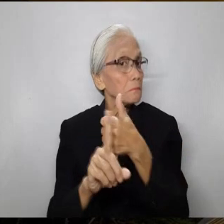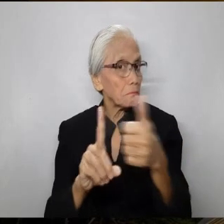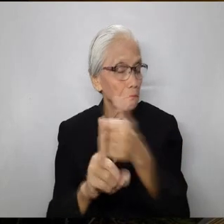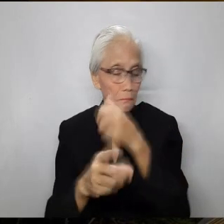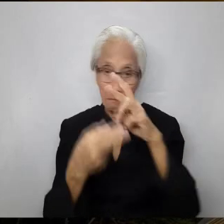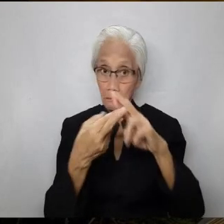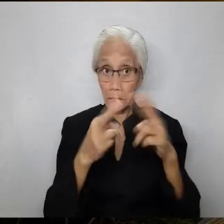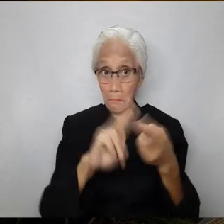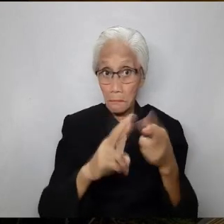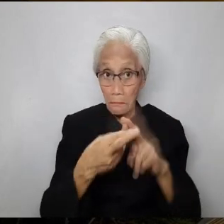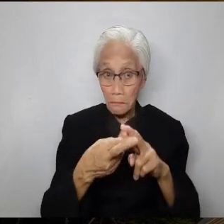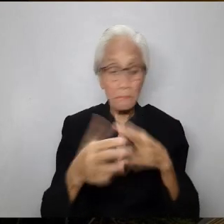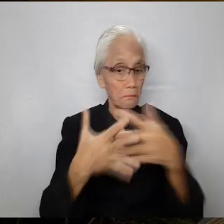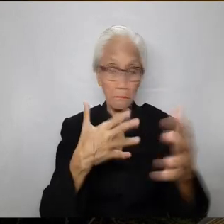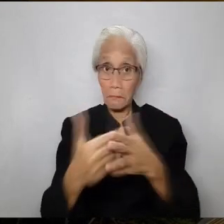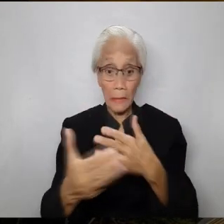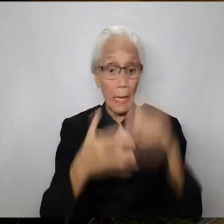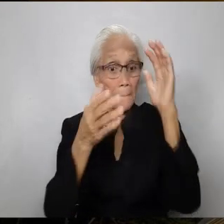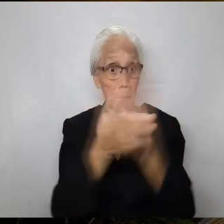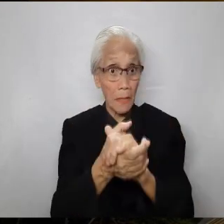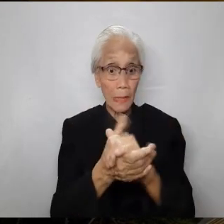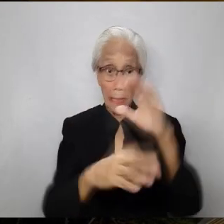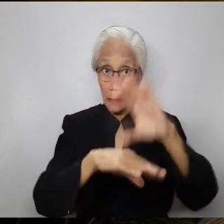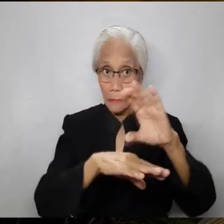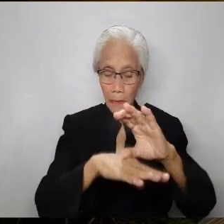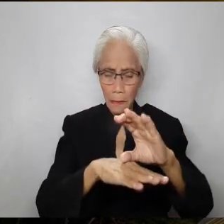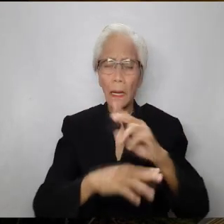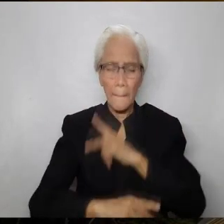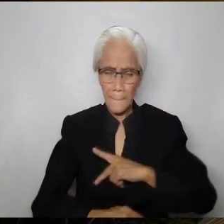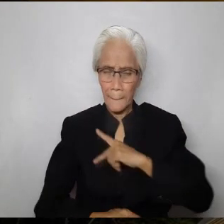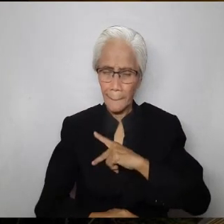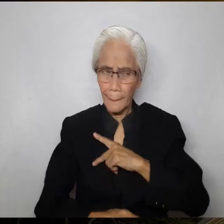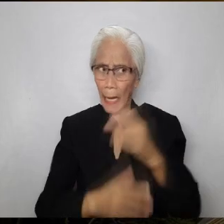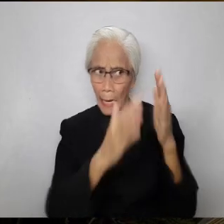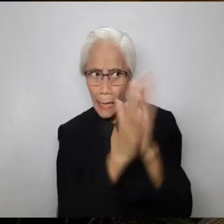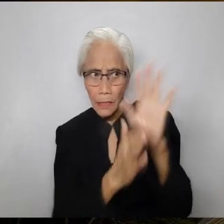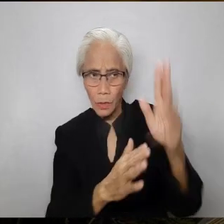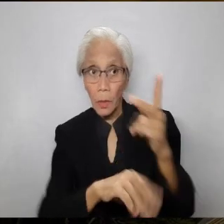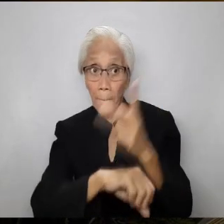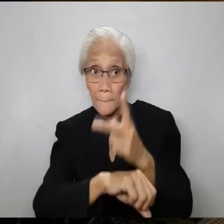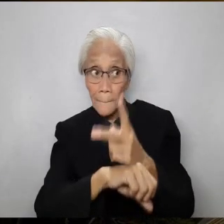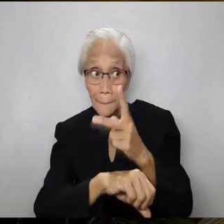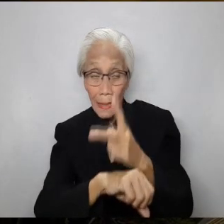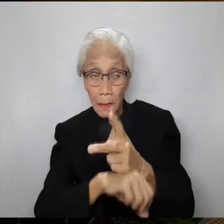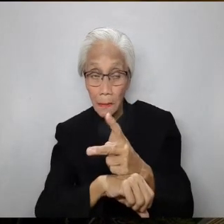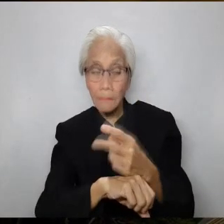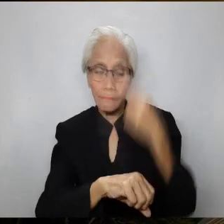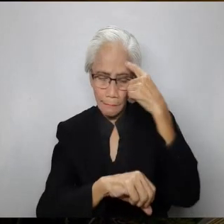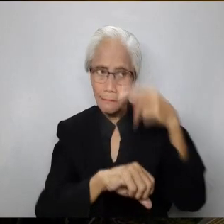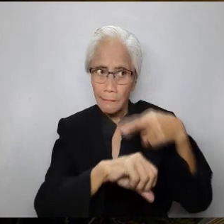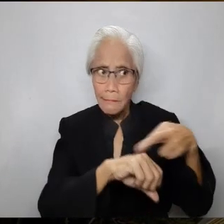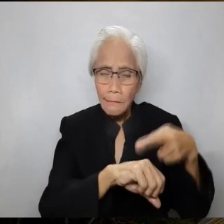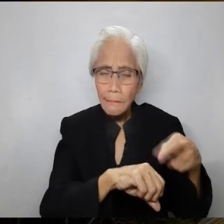any abusive relationship even when you are married in the church. Please consult your pastor